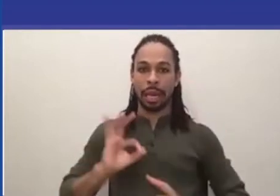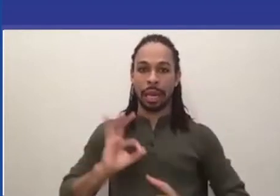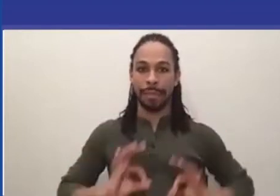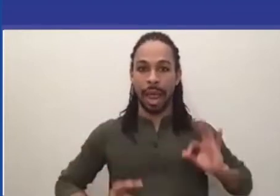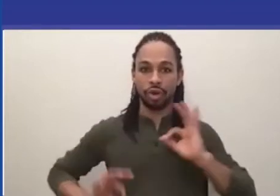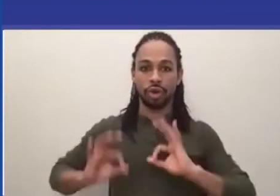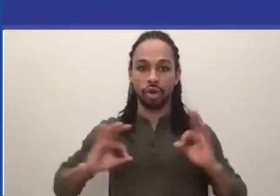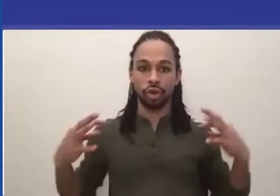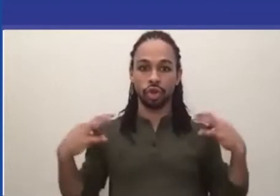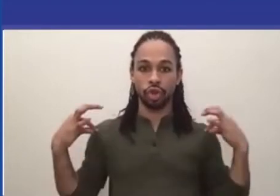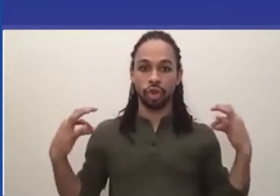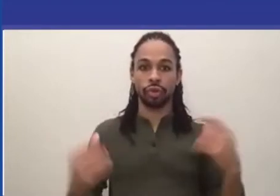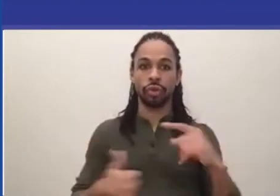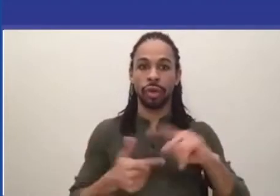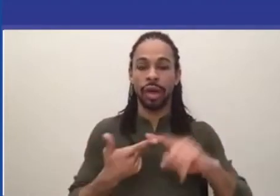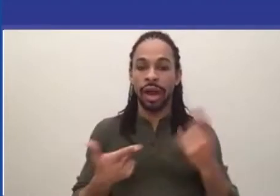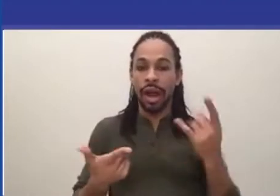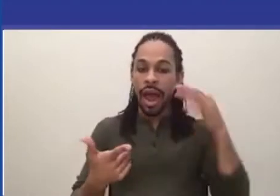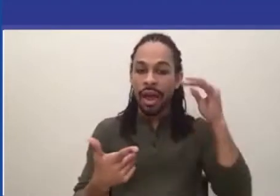parted on the side.